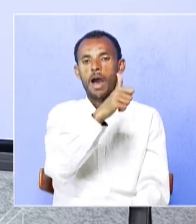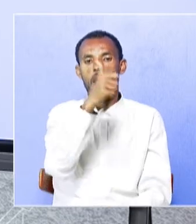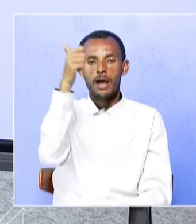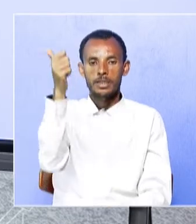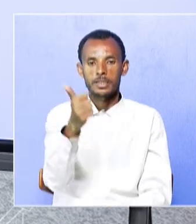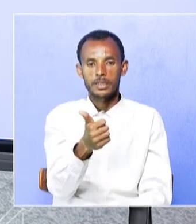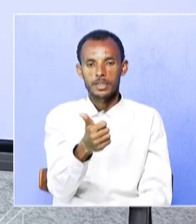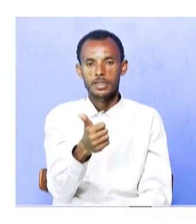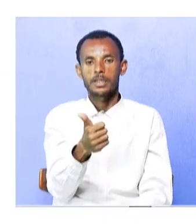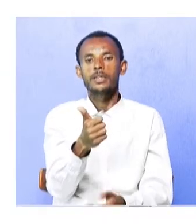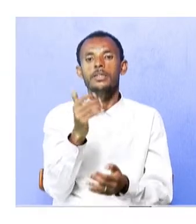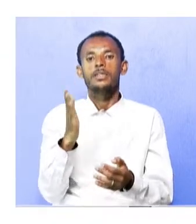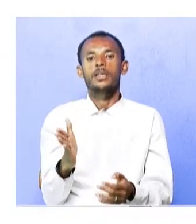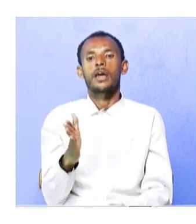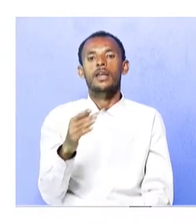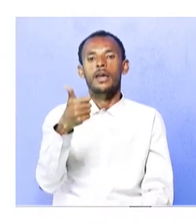side, AD,